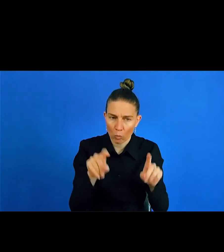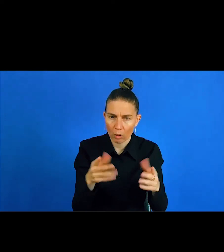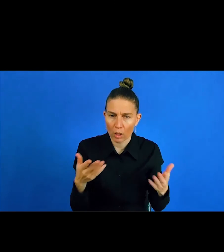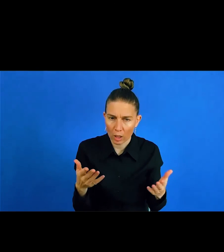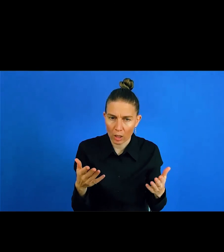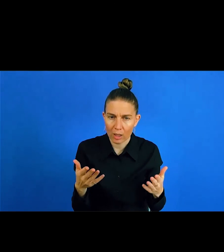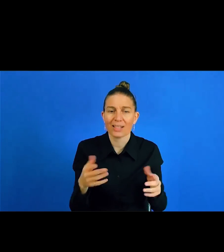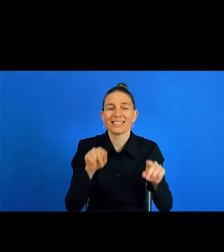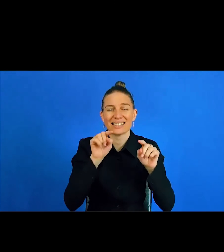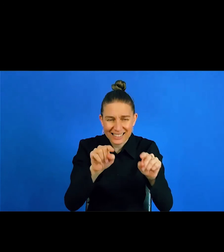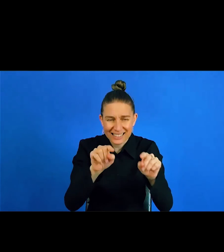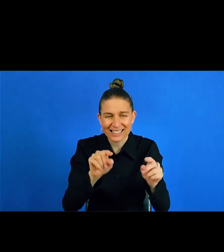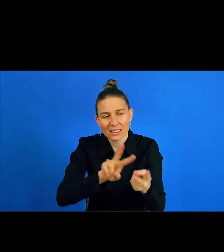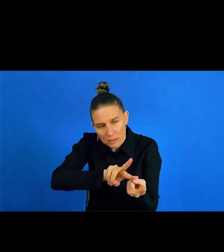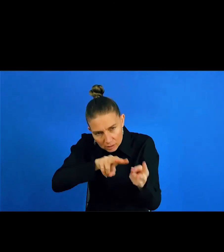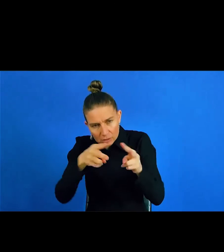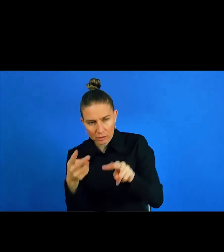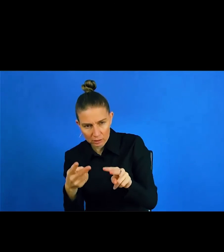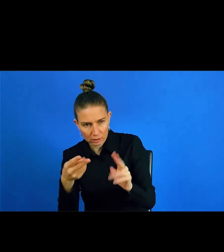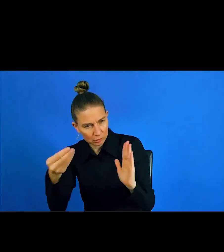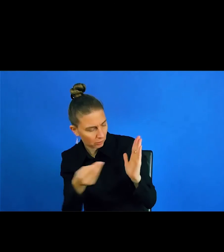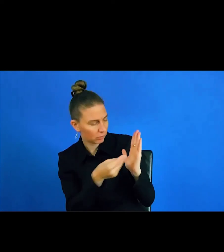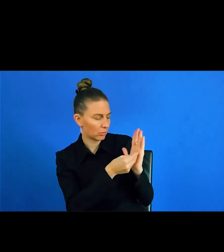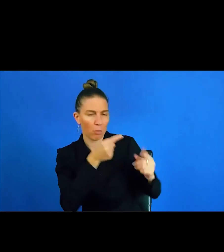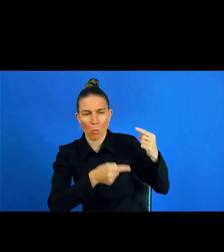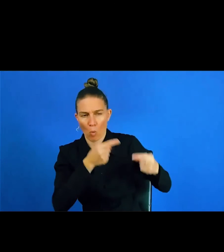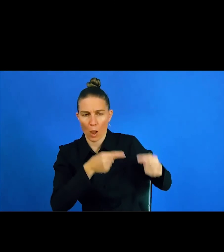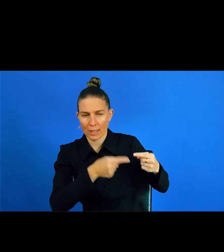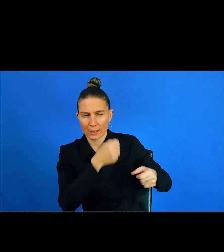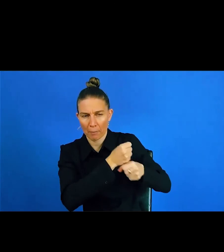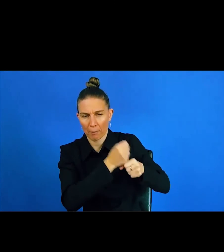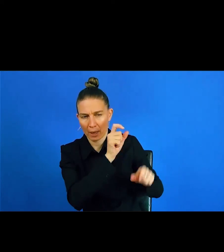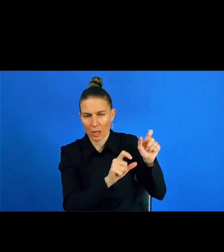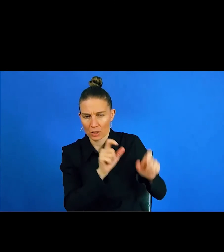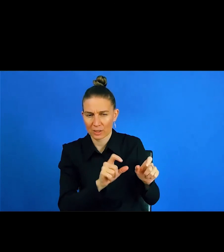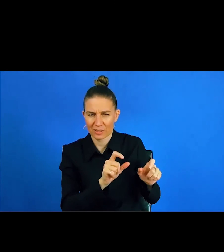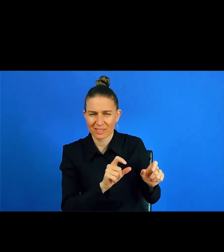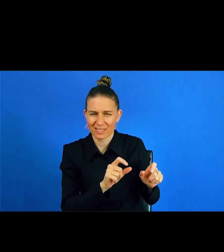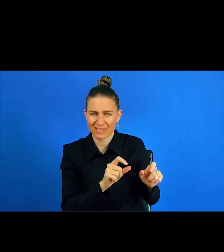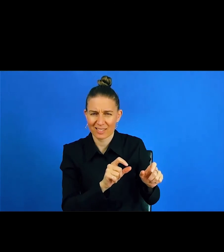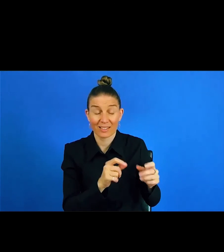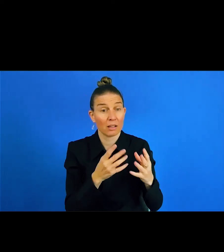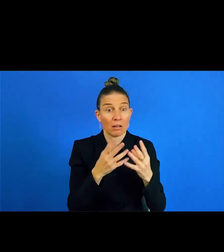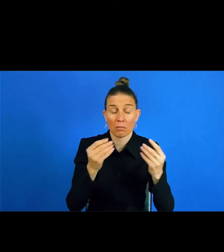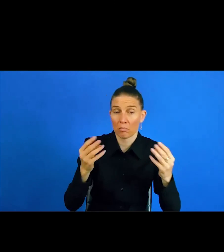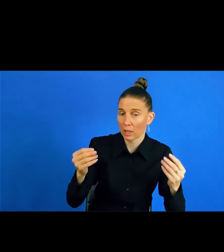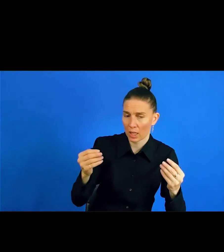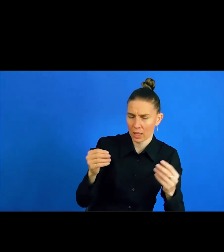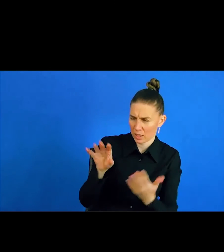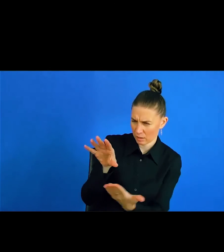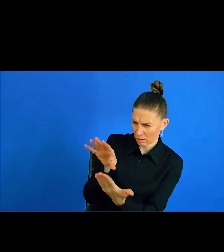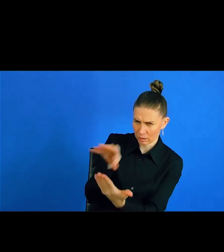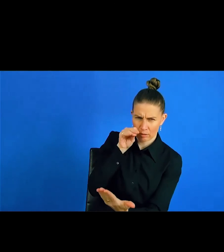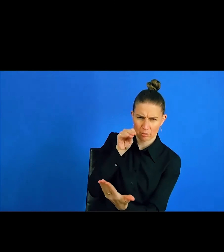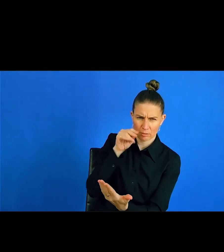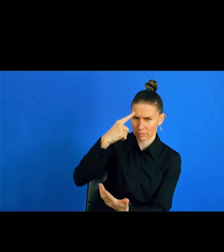policymakers. Because we know that when it comes to the statistics, there is a lot of misunderstanding, misinterpretation of